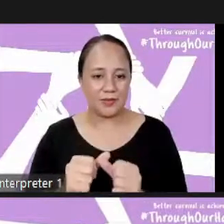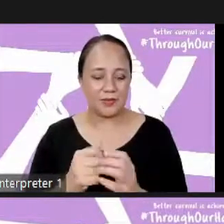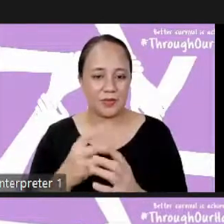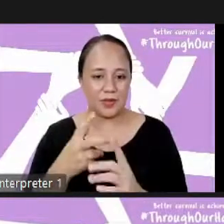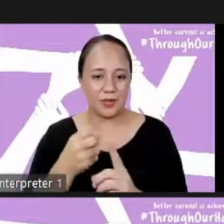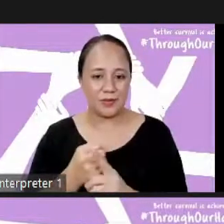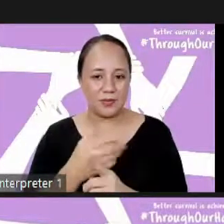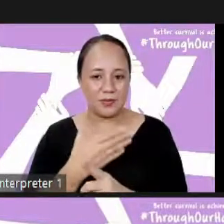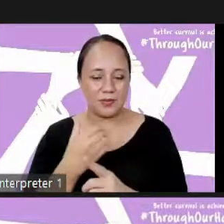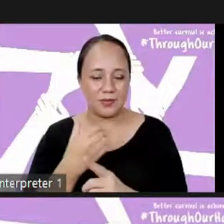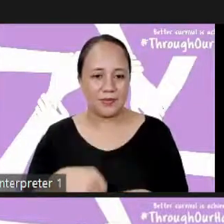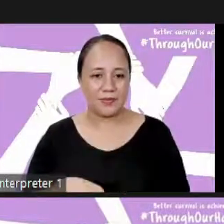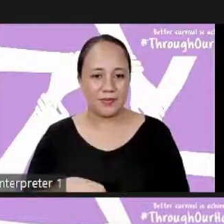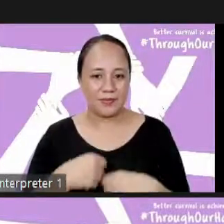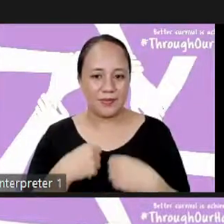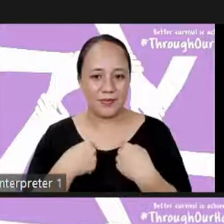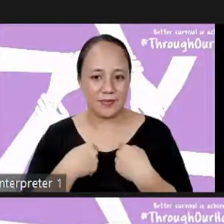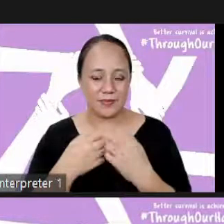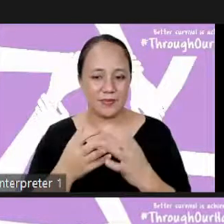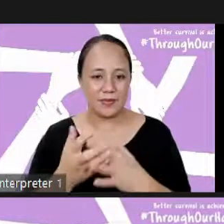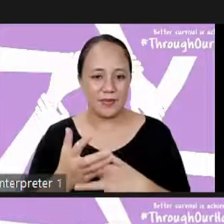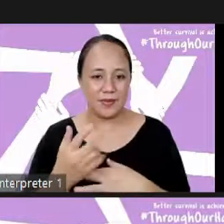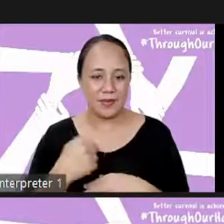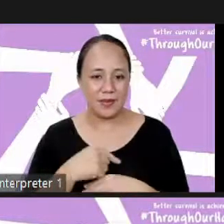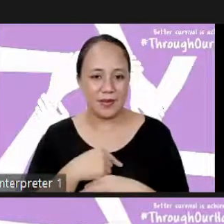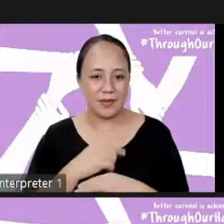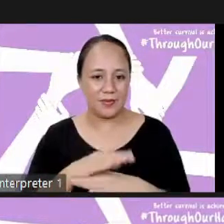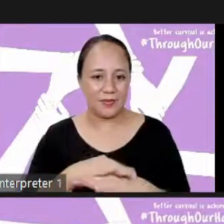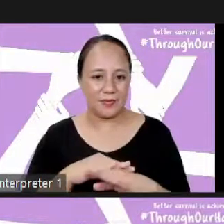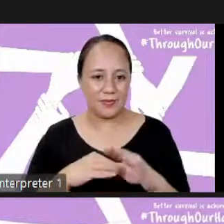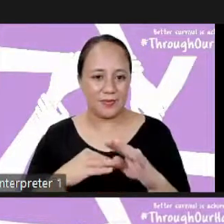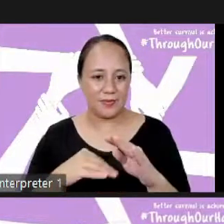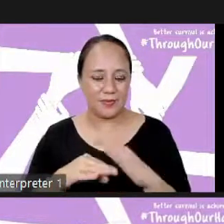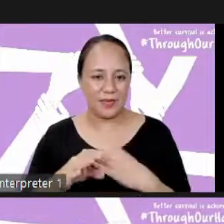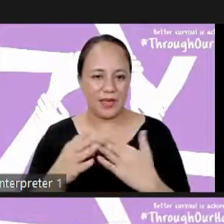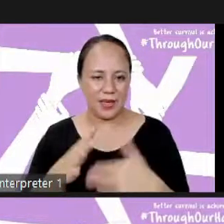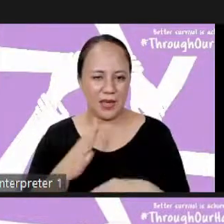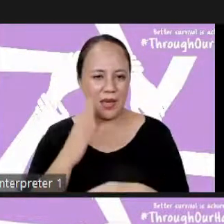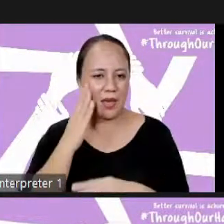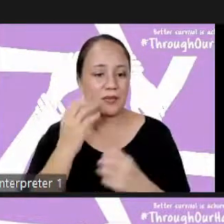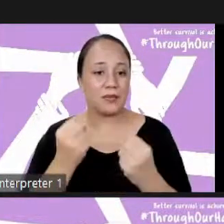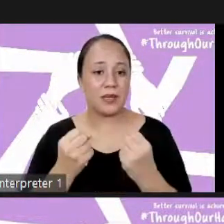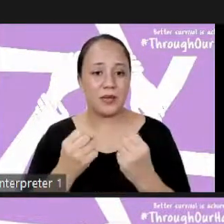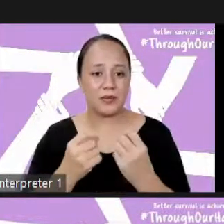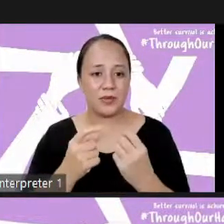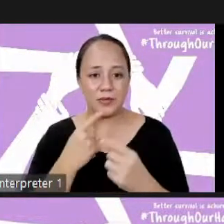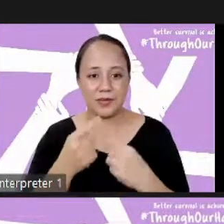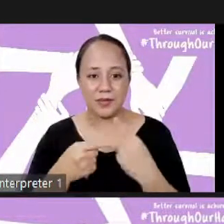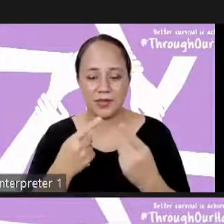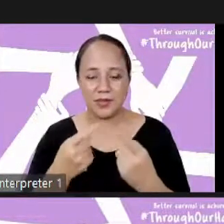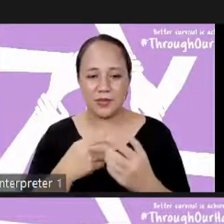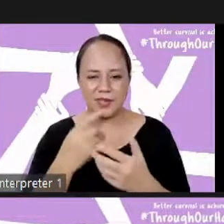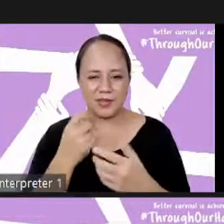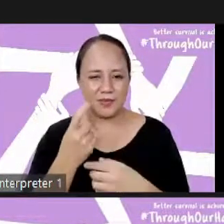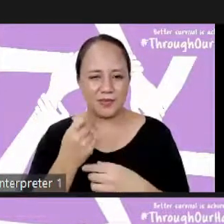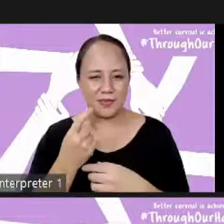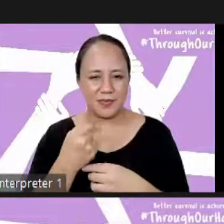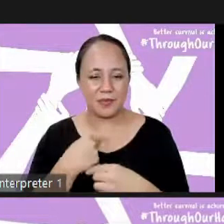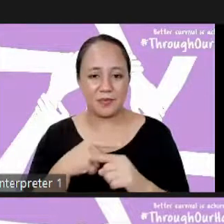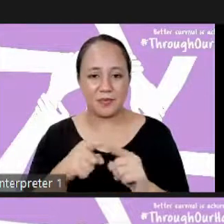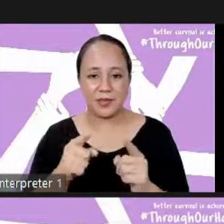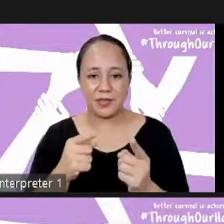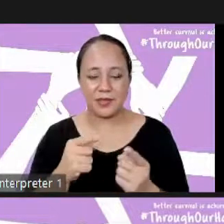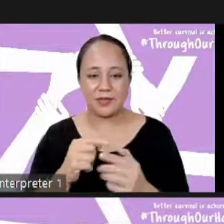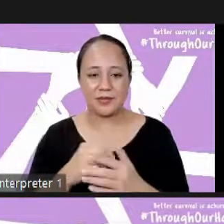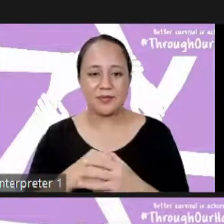achieve better survival through our hands. I know we have a lot of other things to say and we understand, but